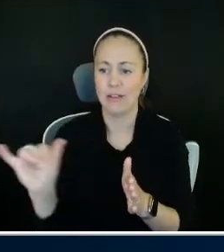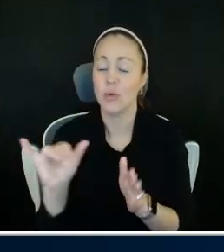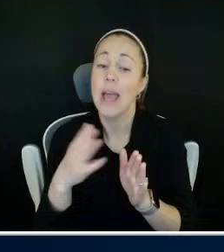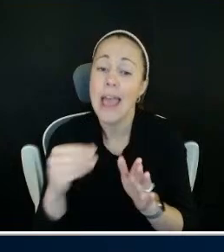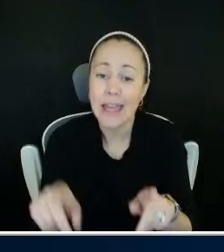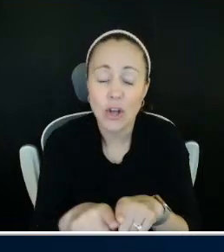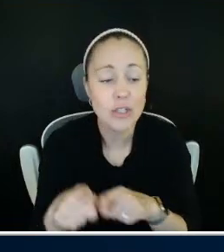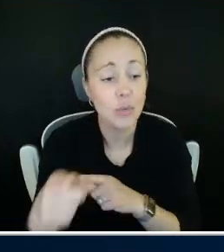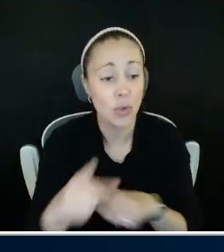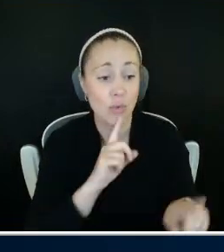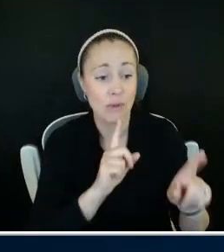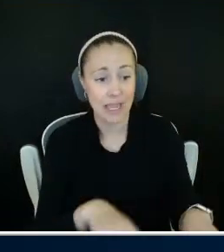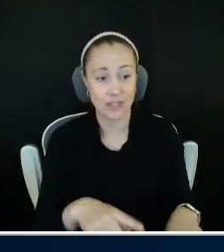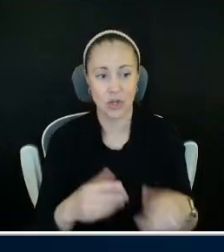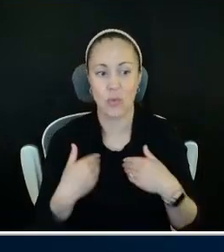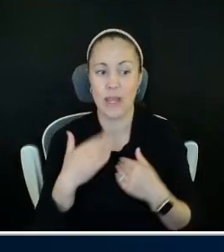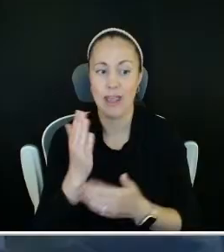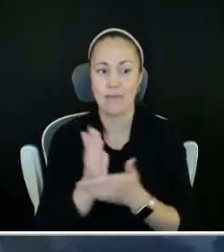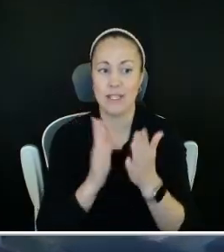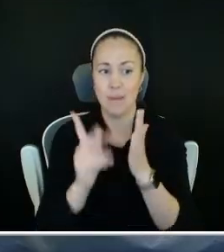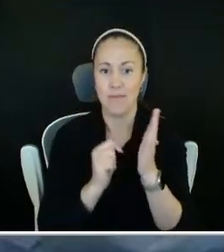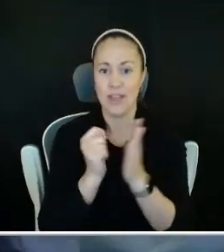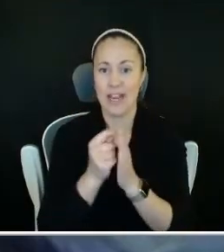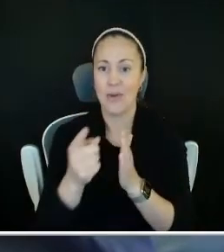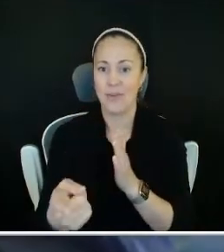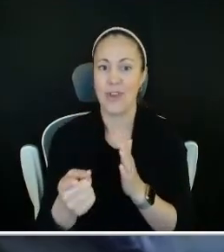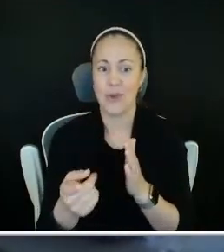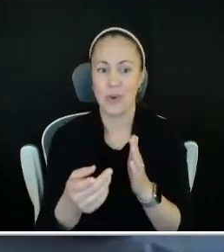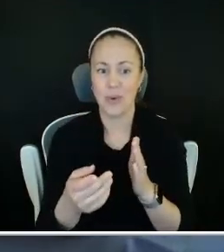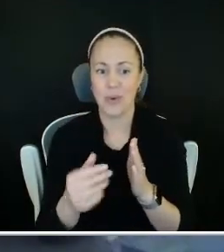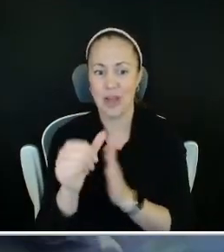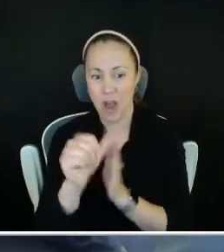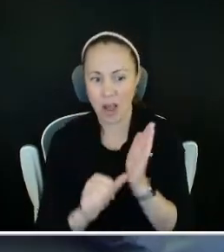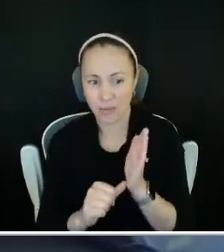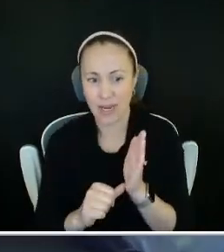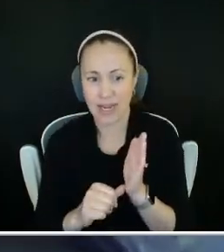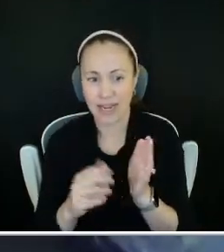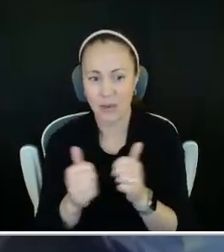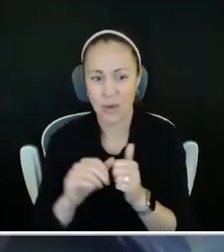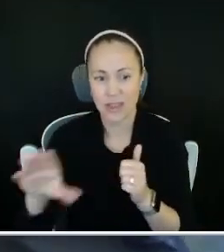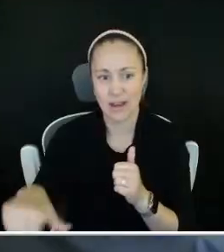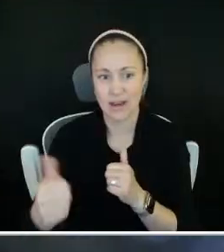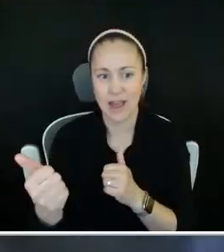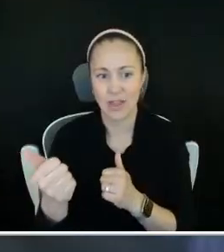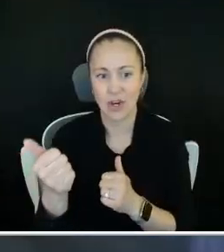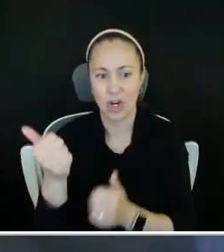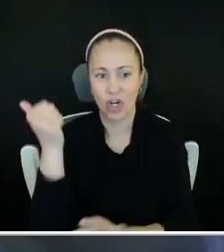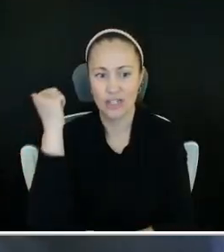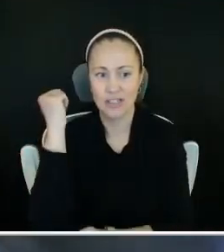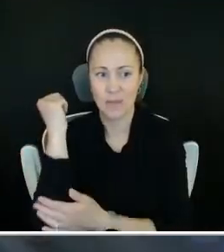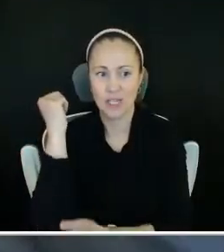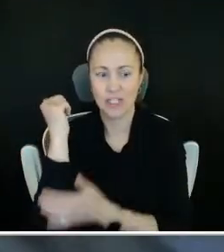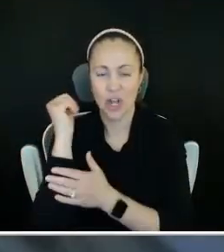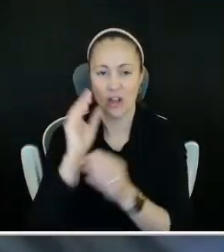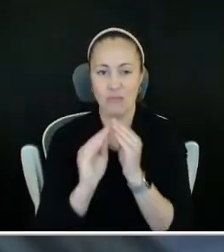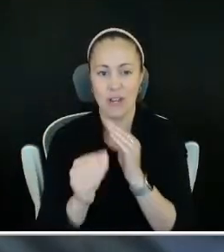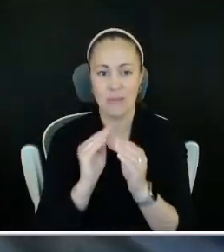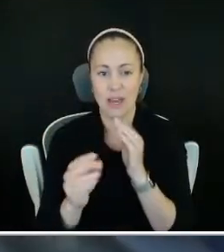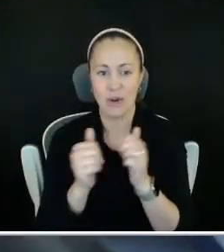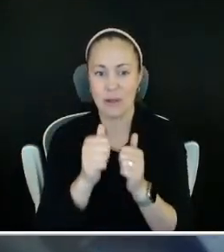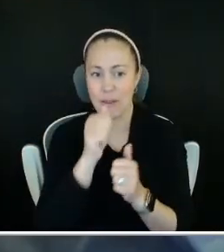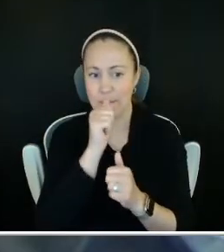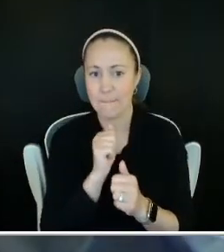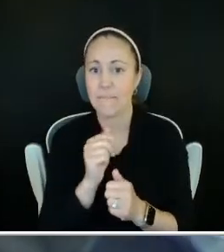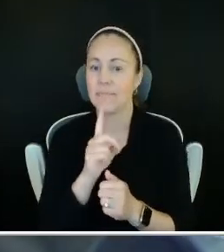we have video of you doing another Tommy John repair on a patient recently. Now, we want to warn our viewers, this